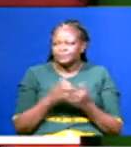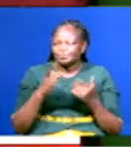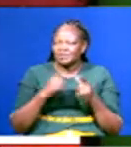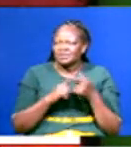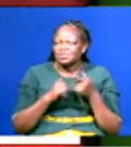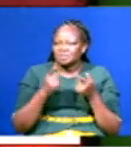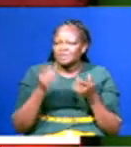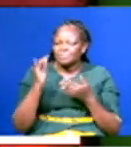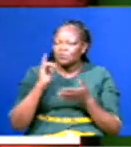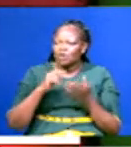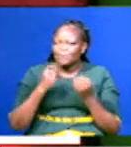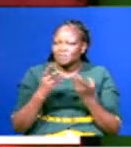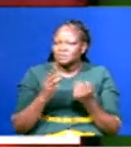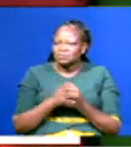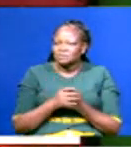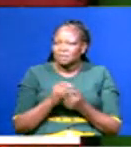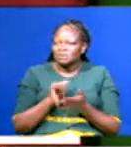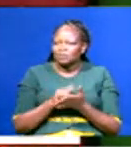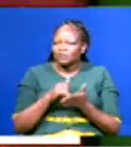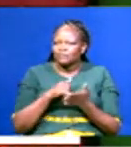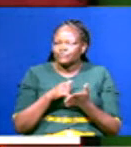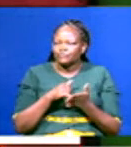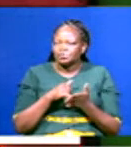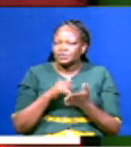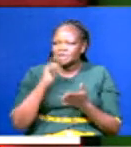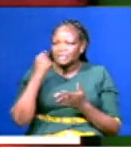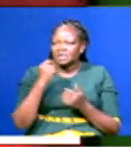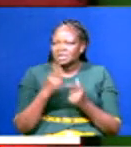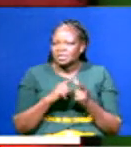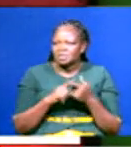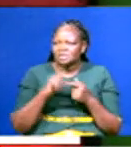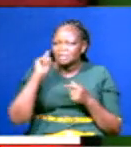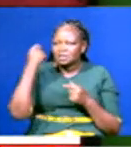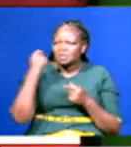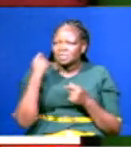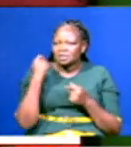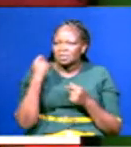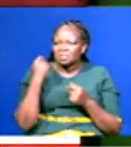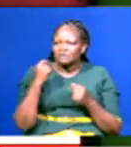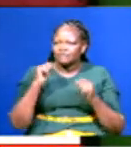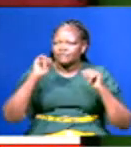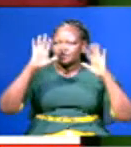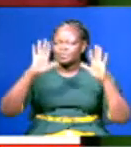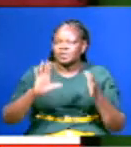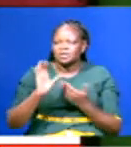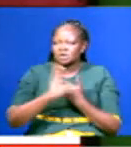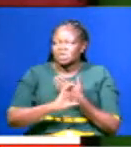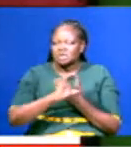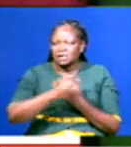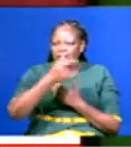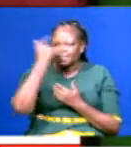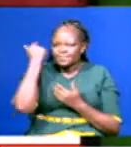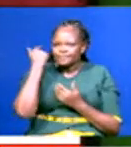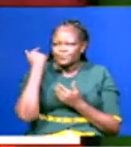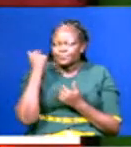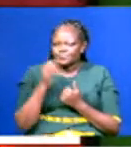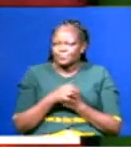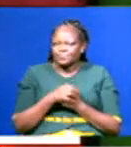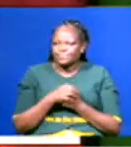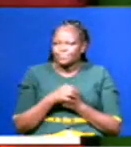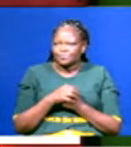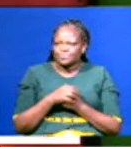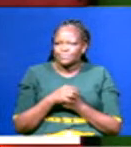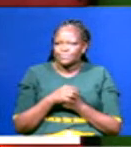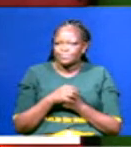we attach importance to Kenya. Kenya is a very important country because it is an anchor of the region